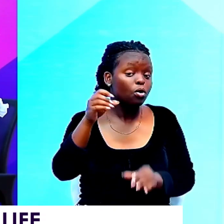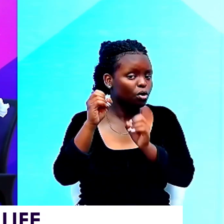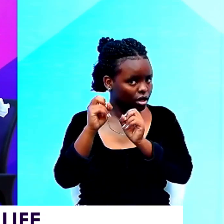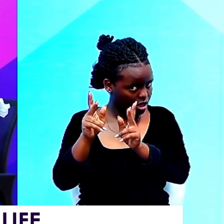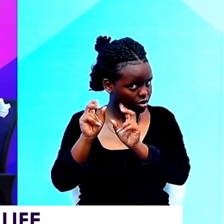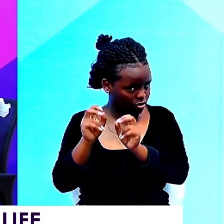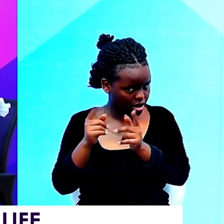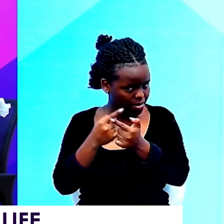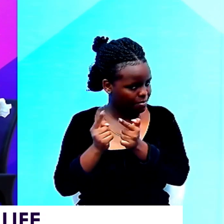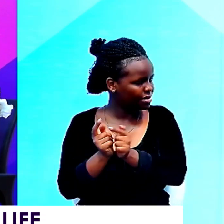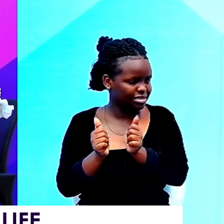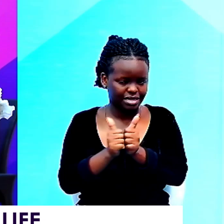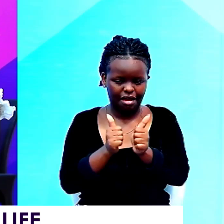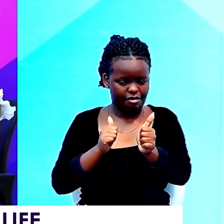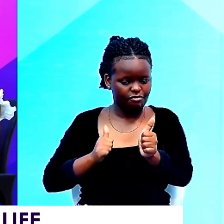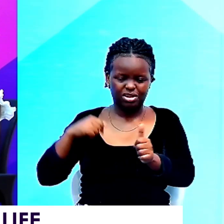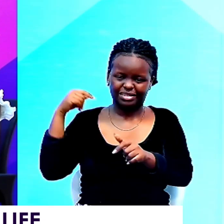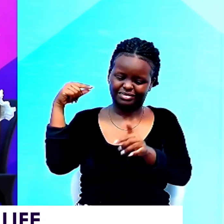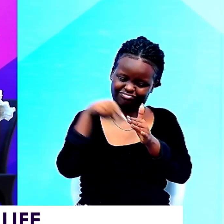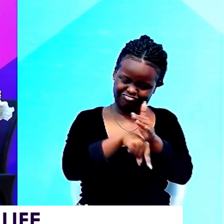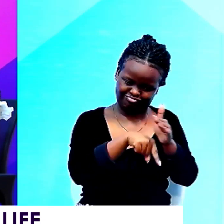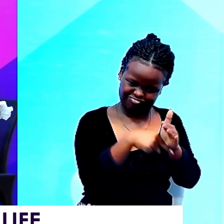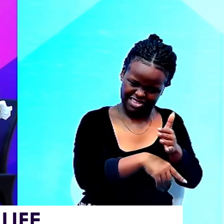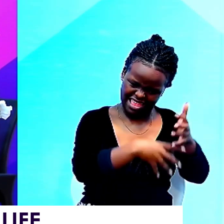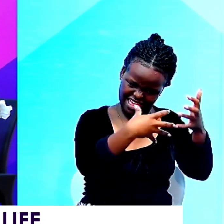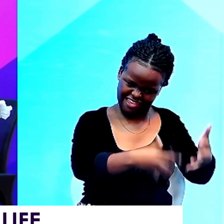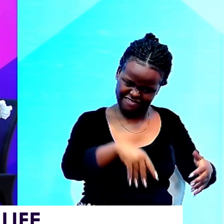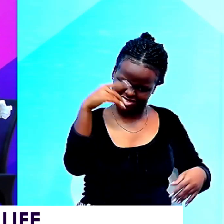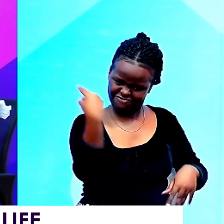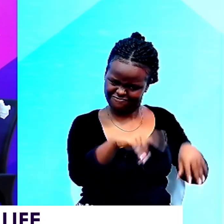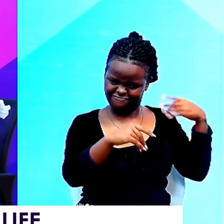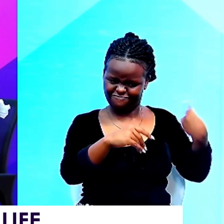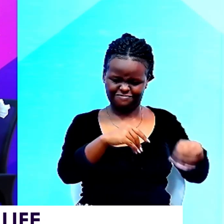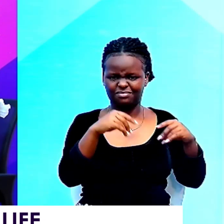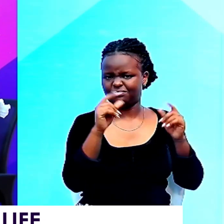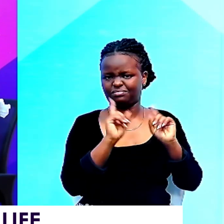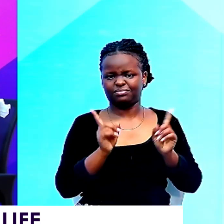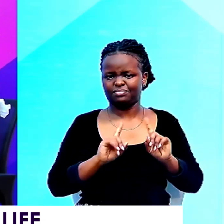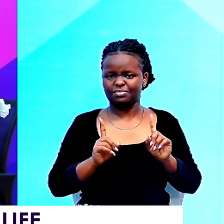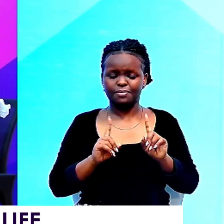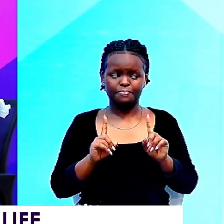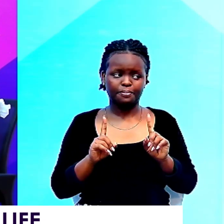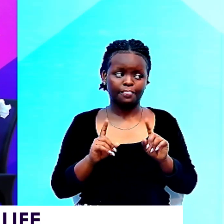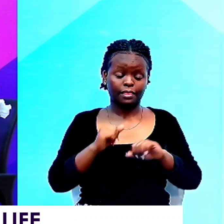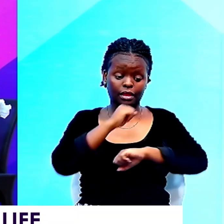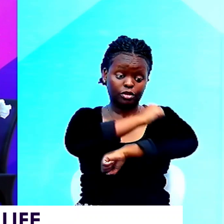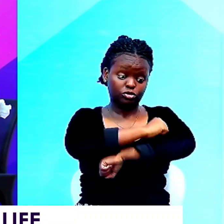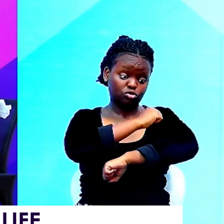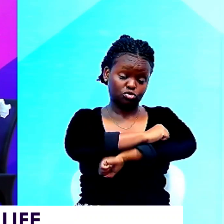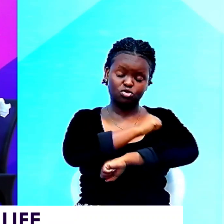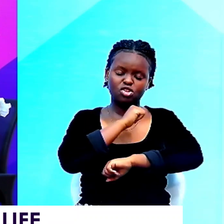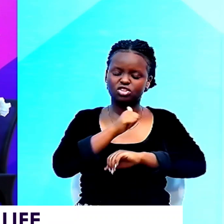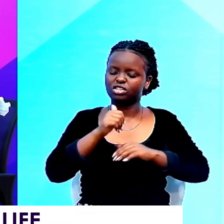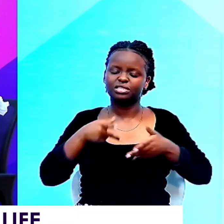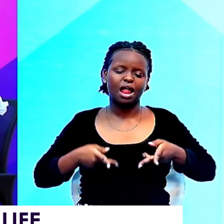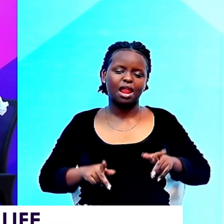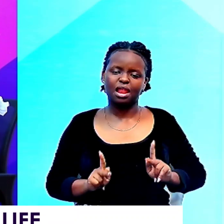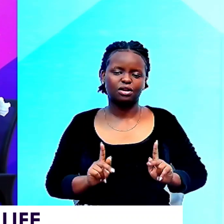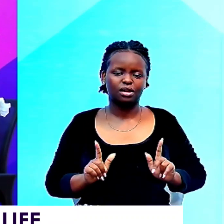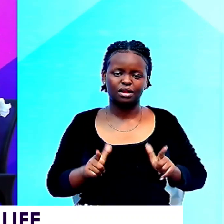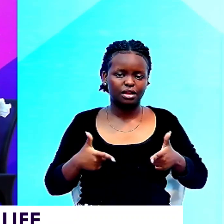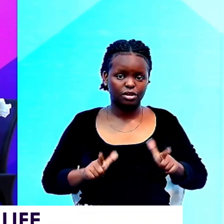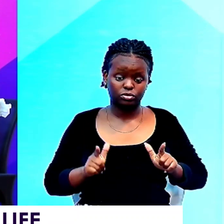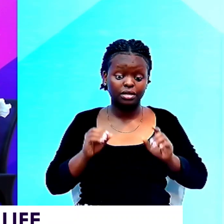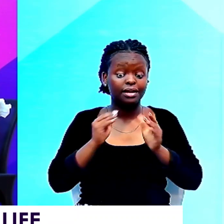of restraint. The only difference is at school, it is not completely allowed. Of course, some teachers still